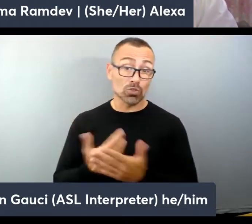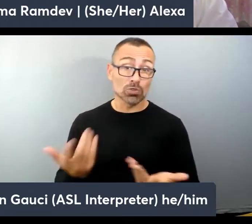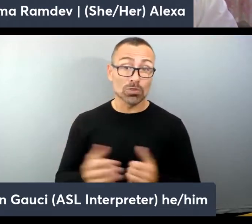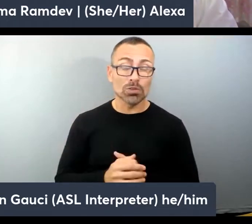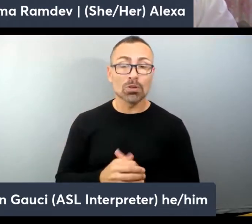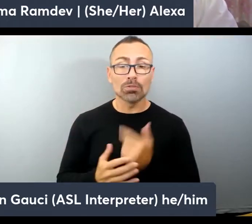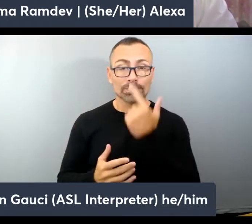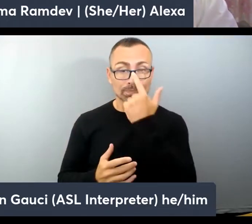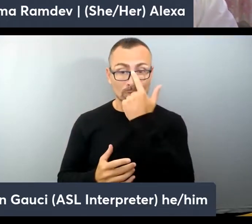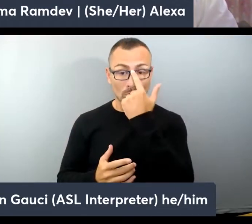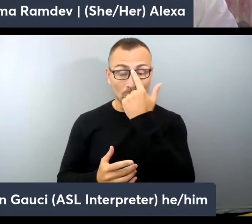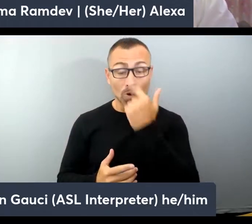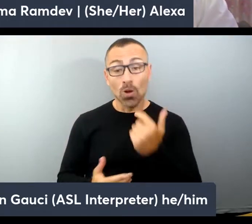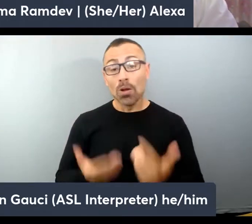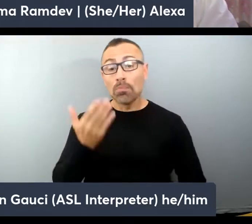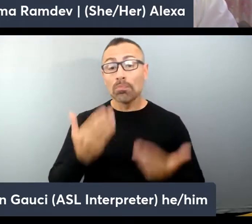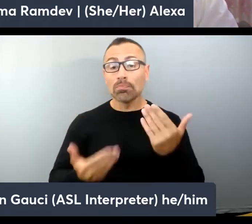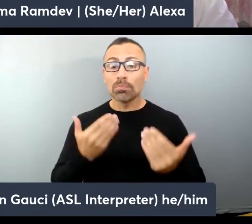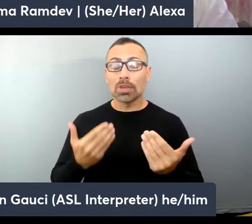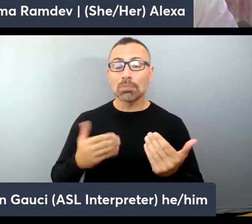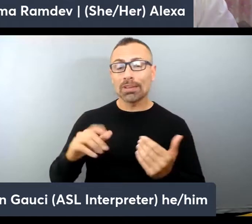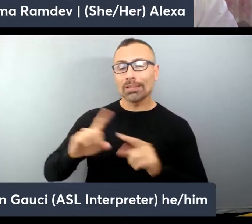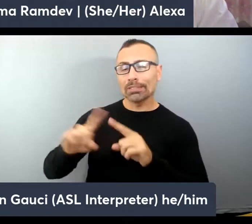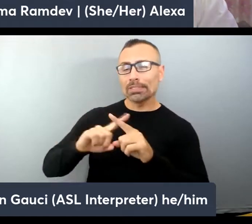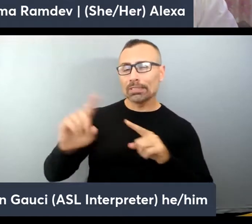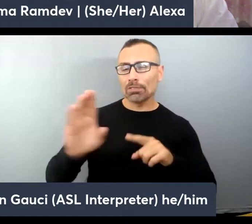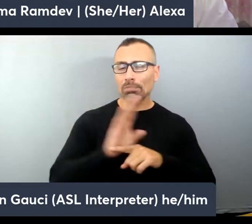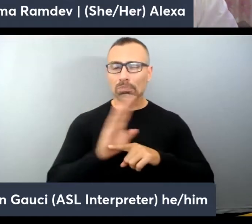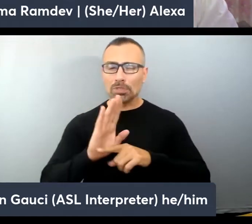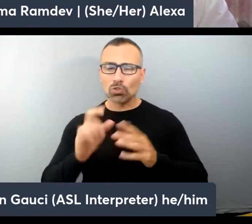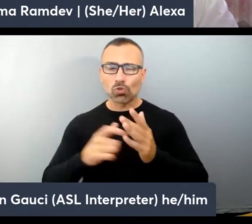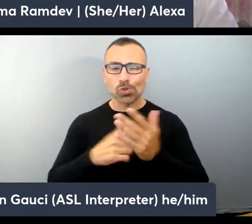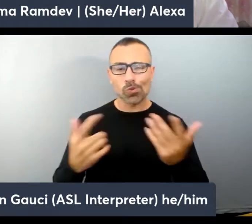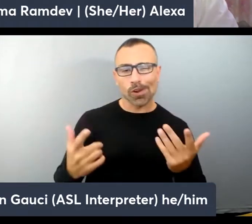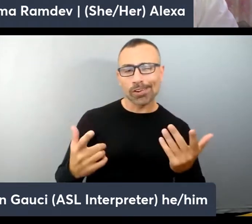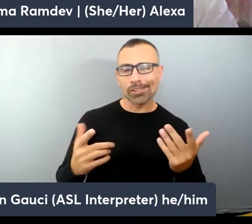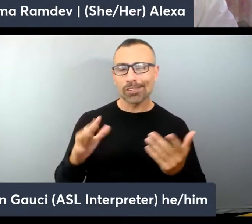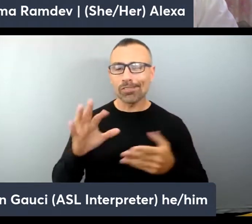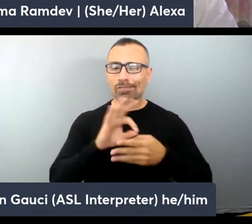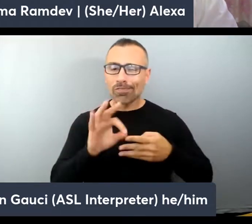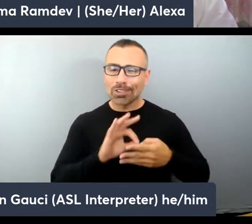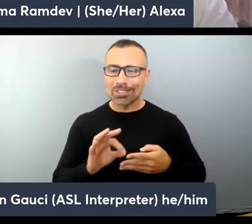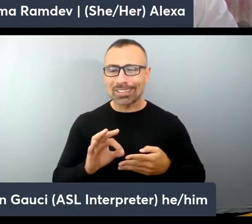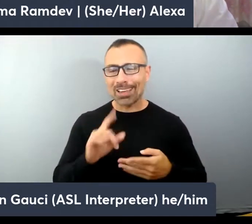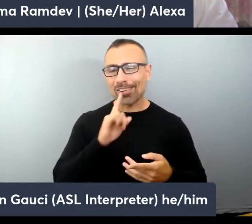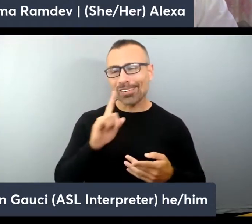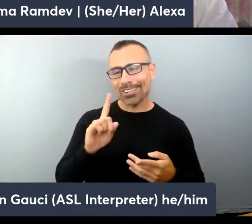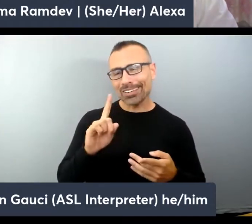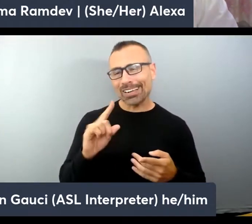that are slightly different, right? So we've introduced this ability to add more